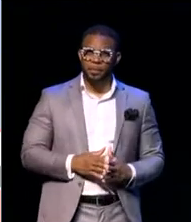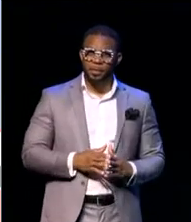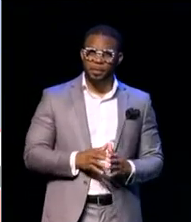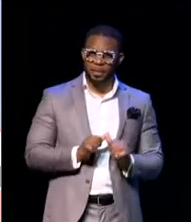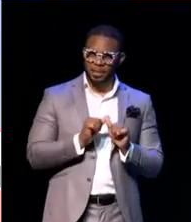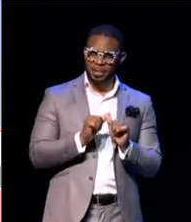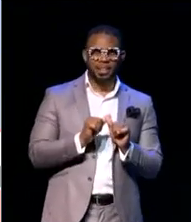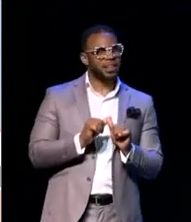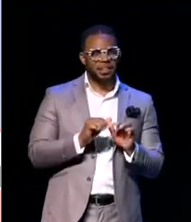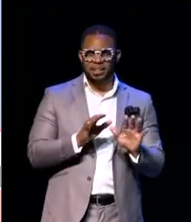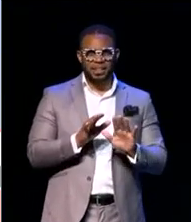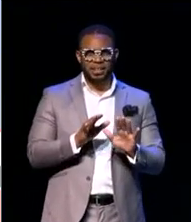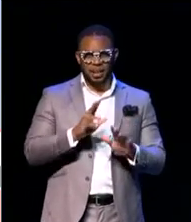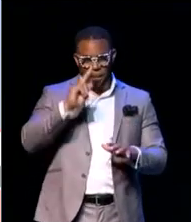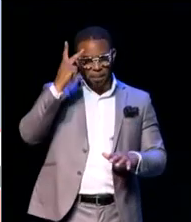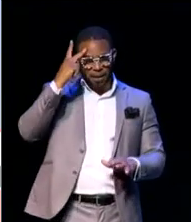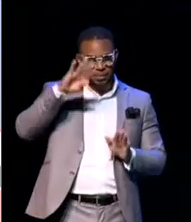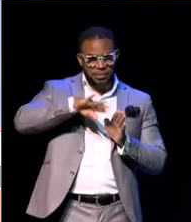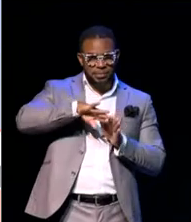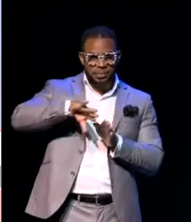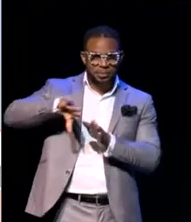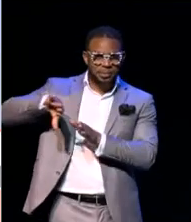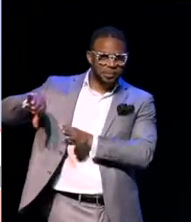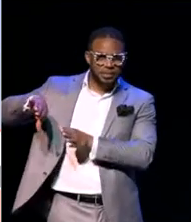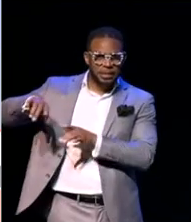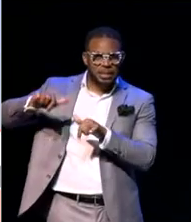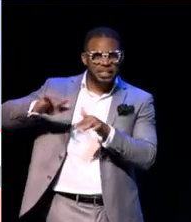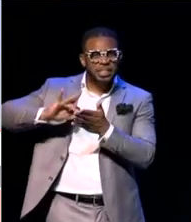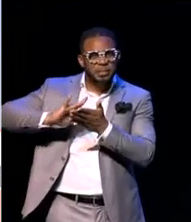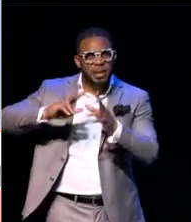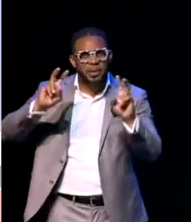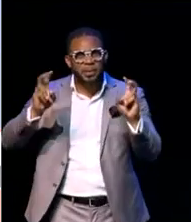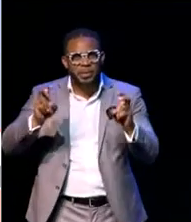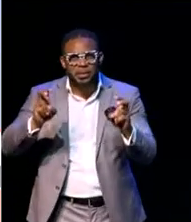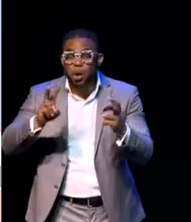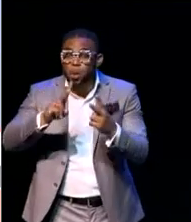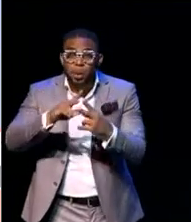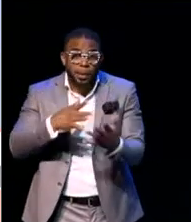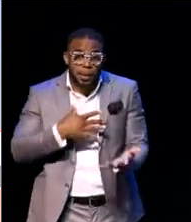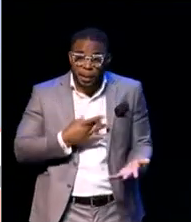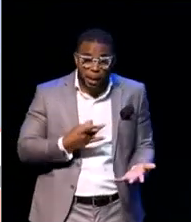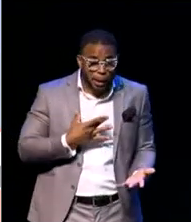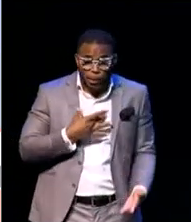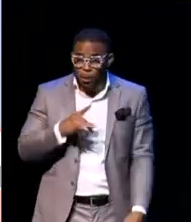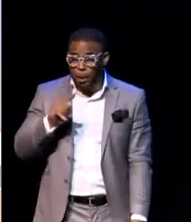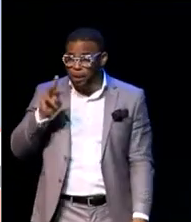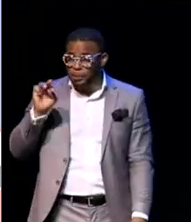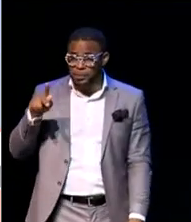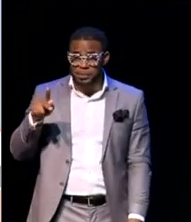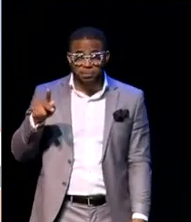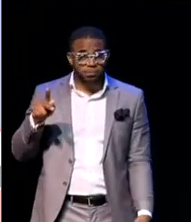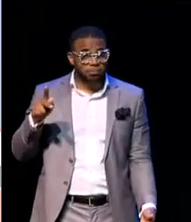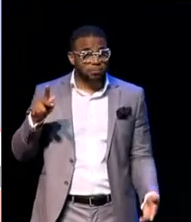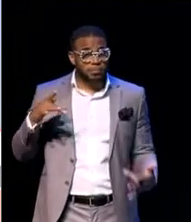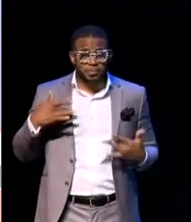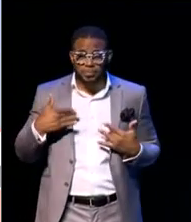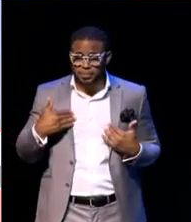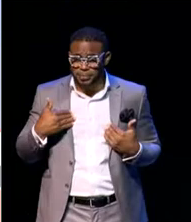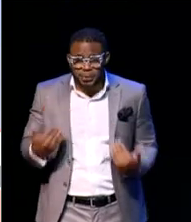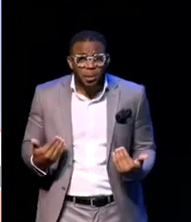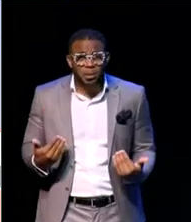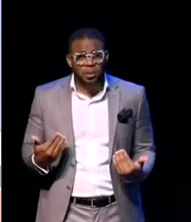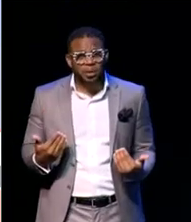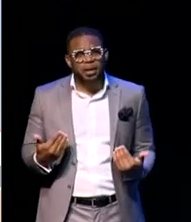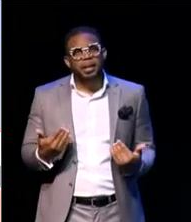Keep politics out of this. This is a medical issue. Whether you like or don't like a politician is